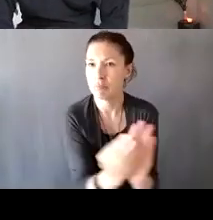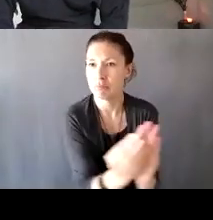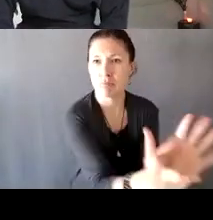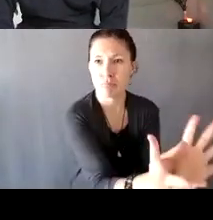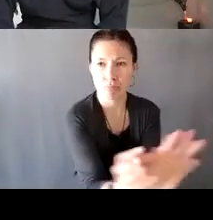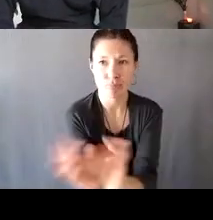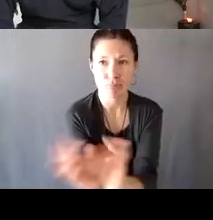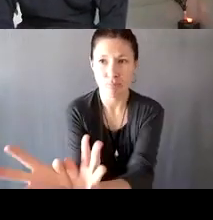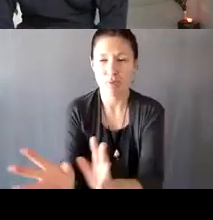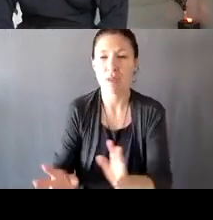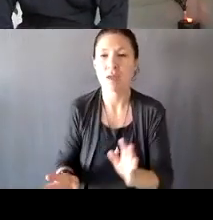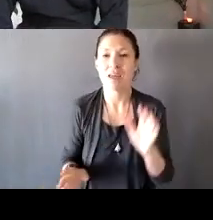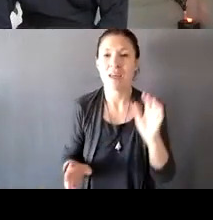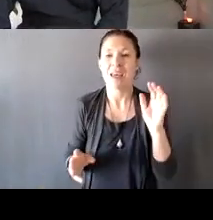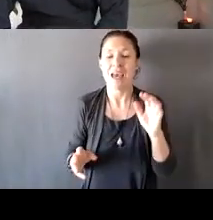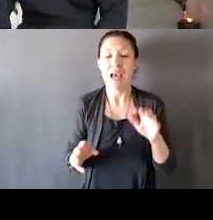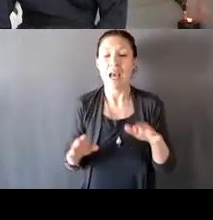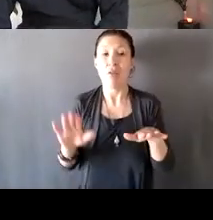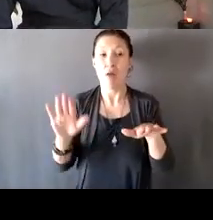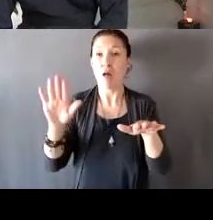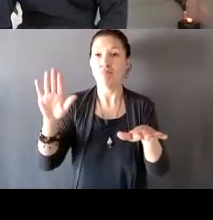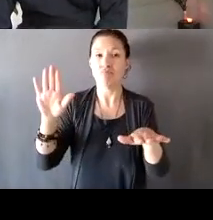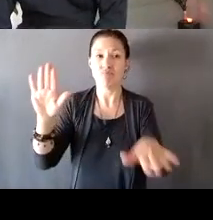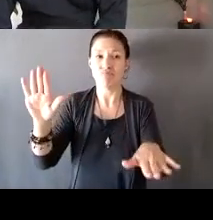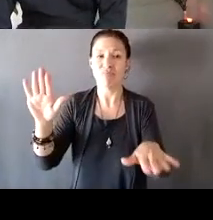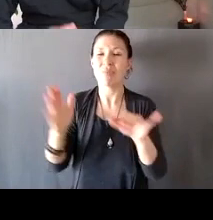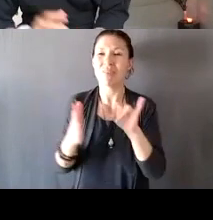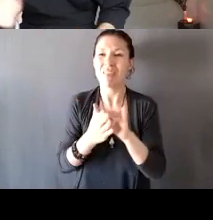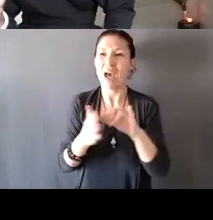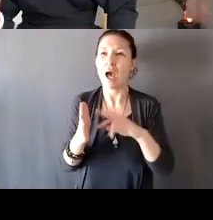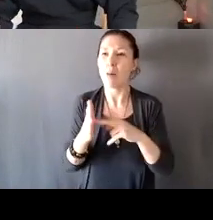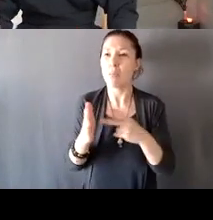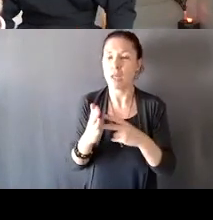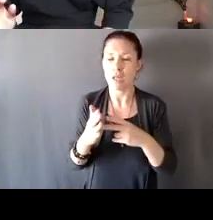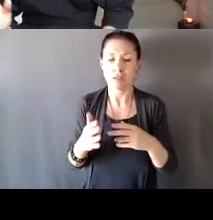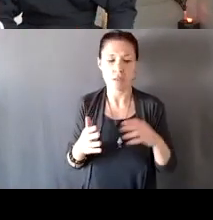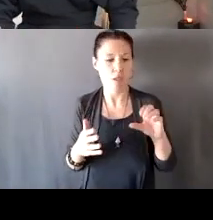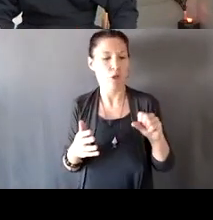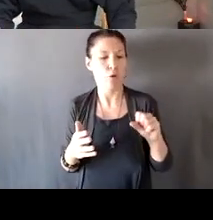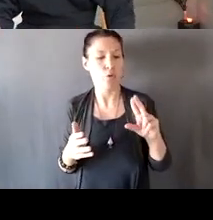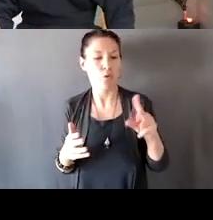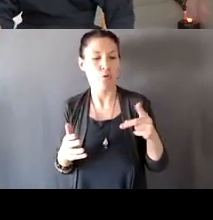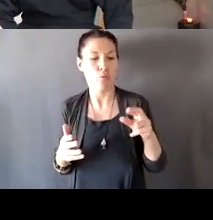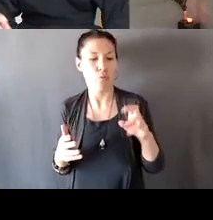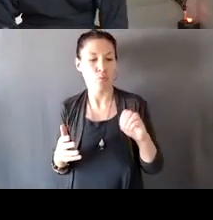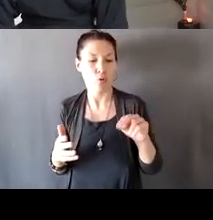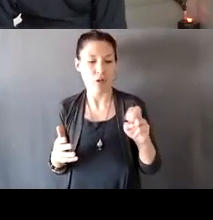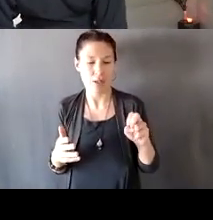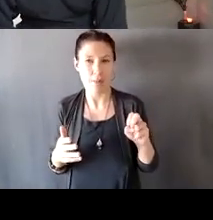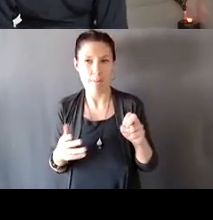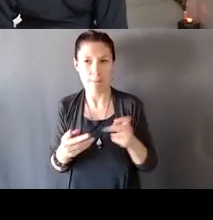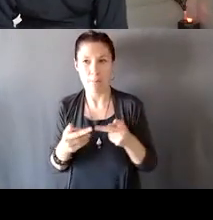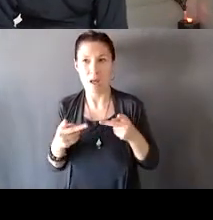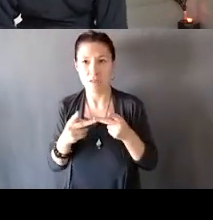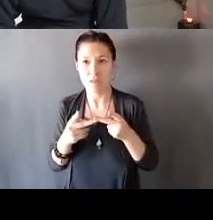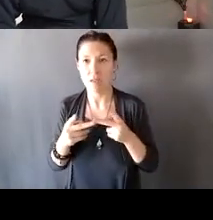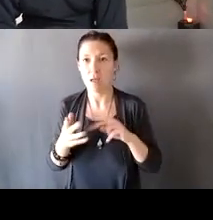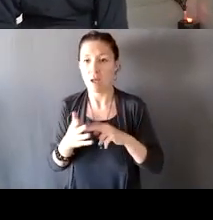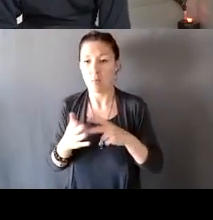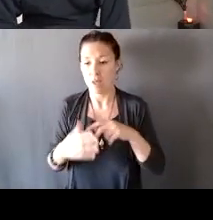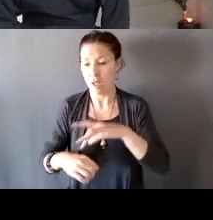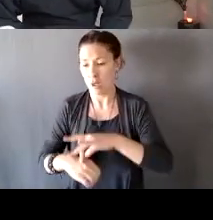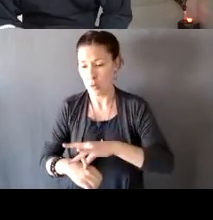supreme posture. And what it acknowledges here, between heaven and earth, is the human